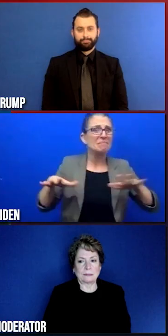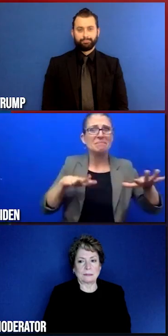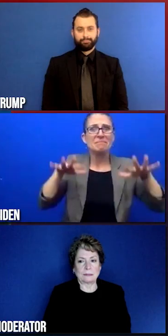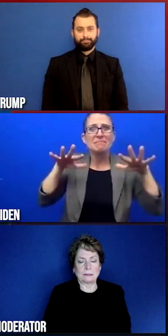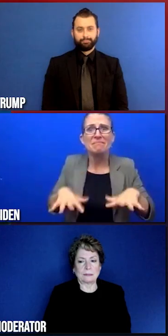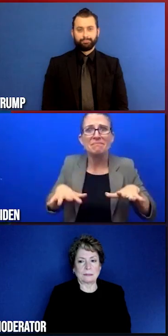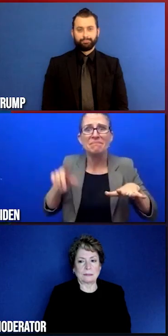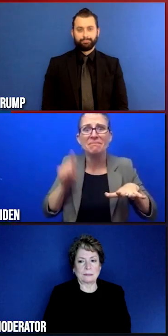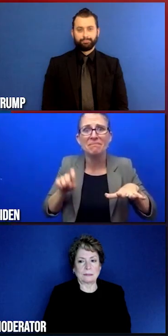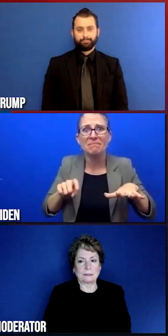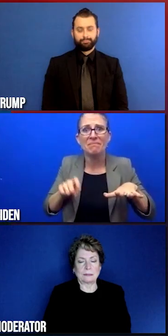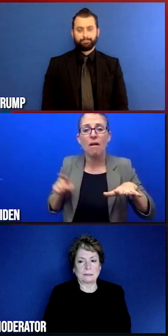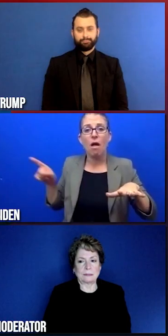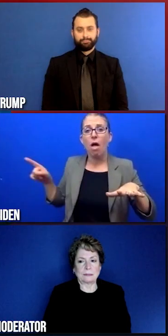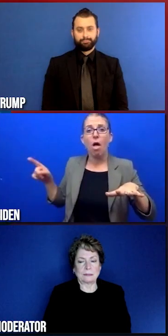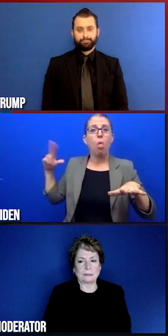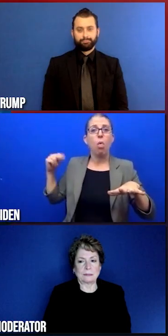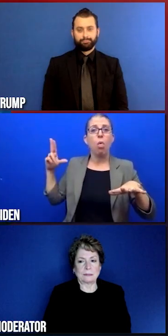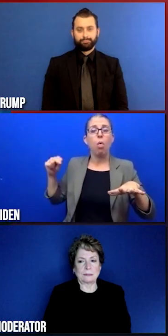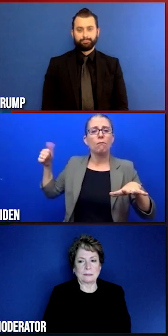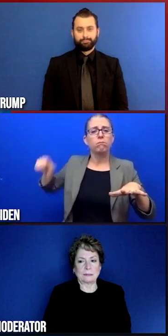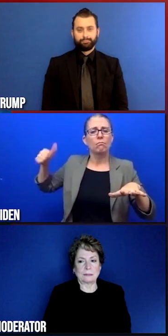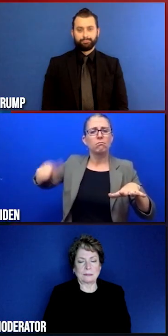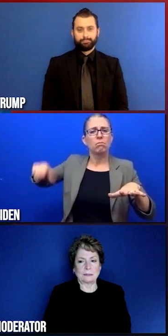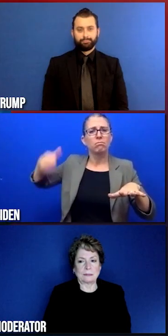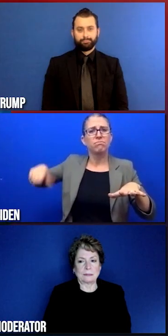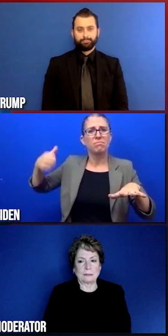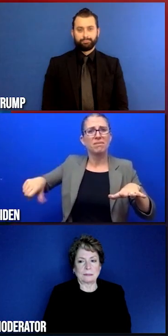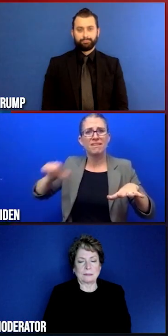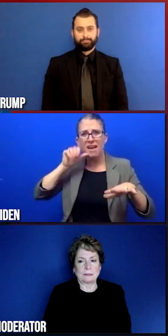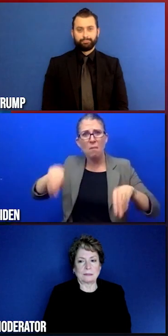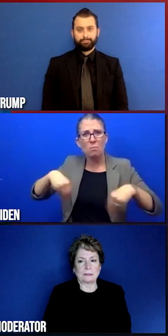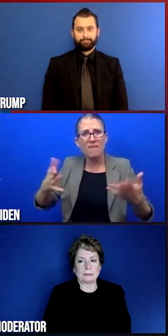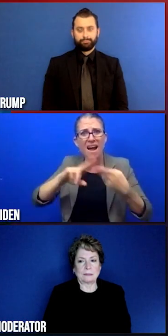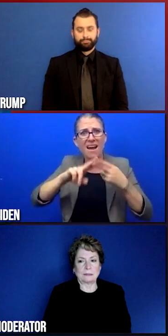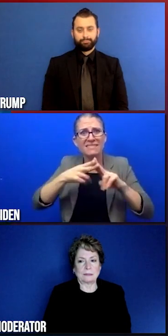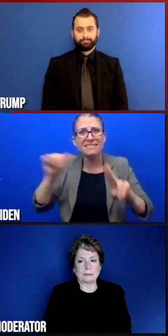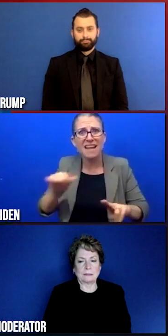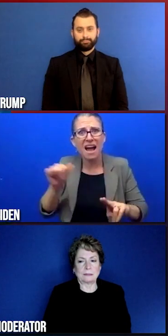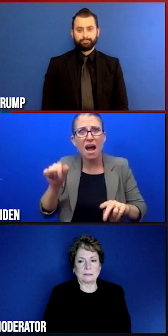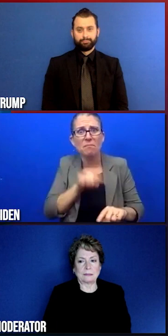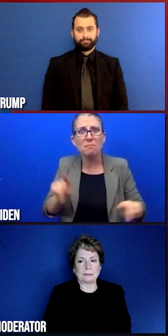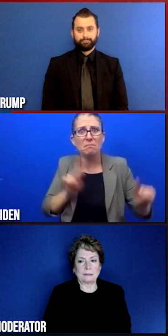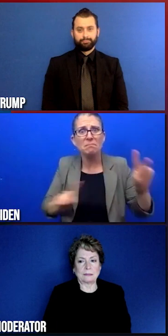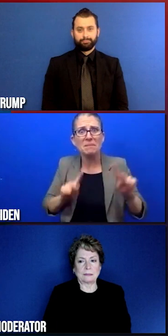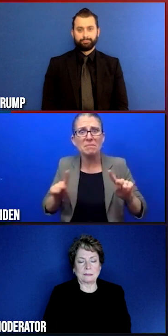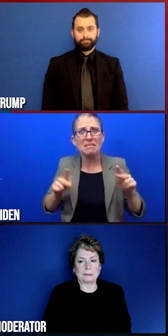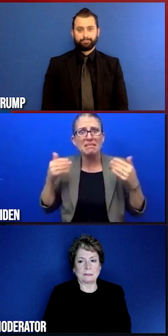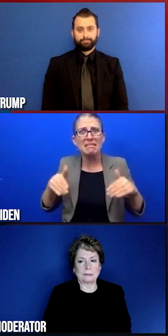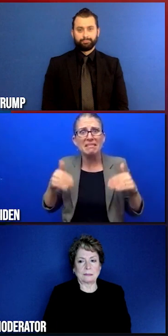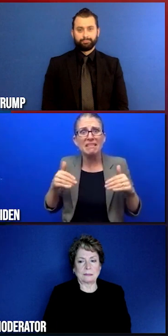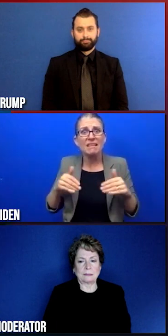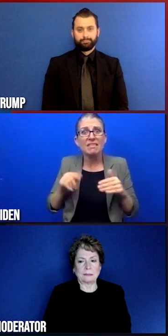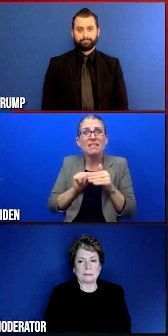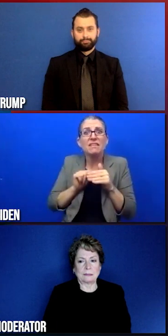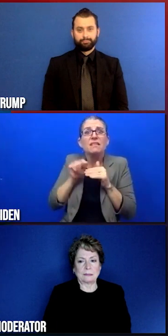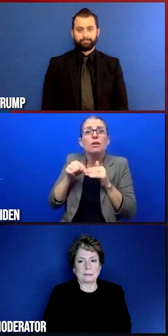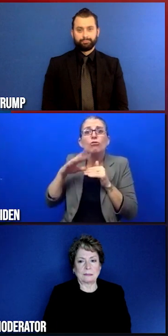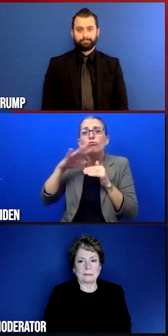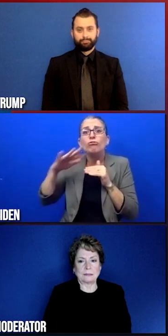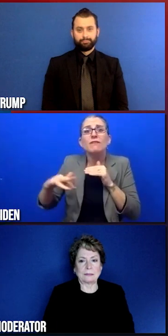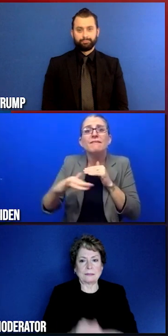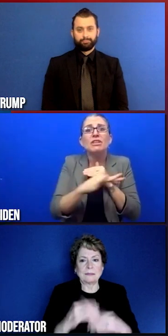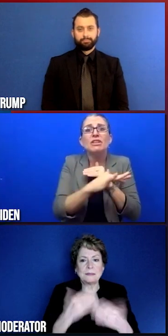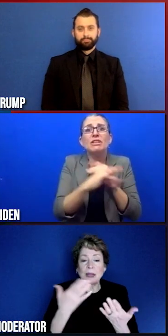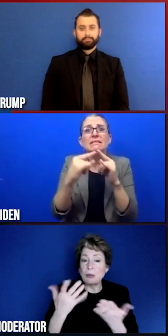American law. They're sitting in squalor on the other side of the river. President Trump, your response, So 30 important. seconds, and then we'll move It